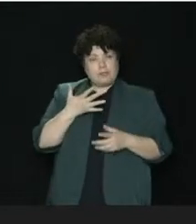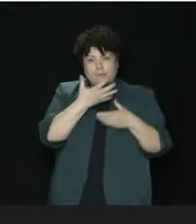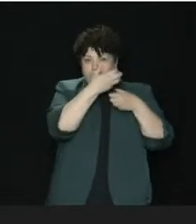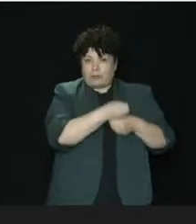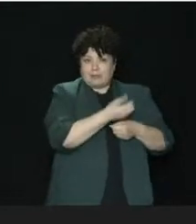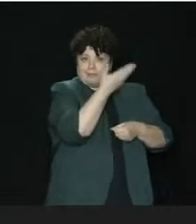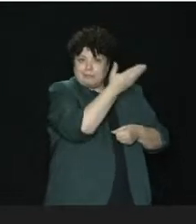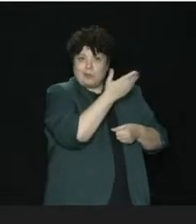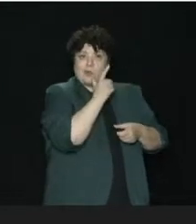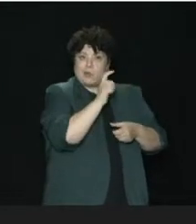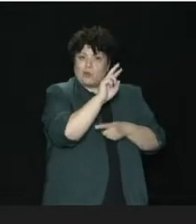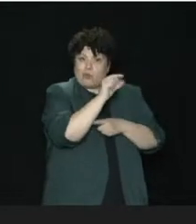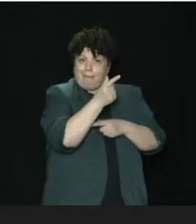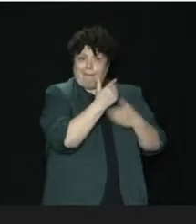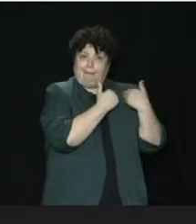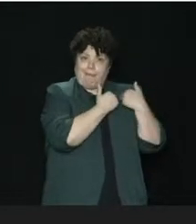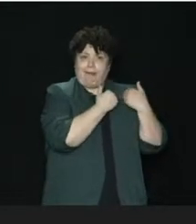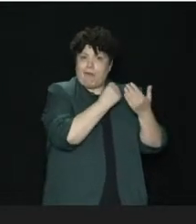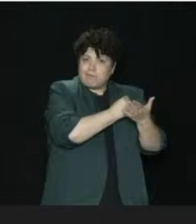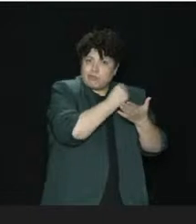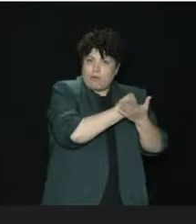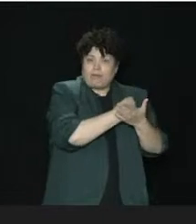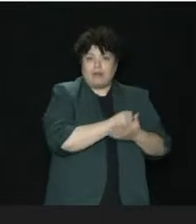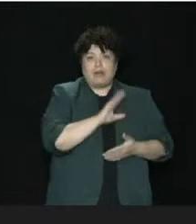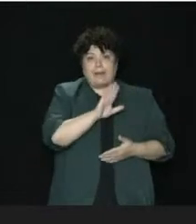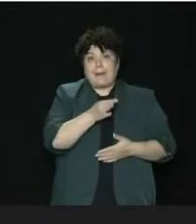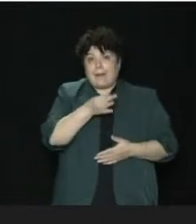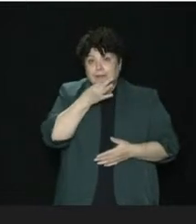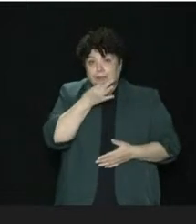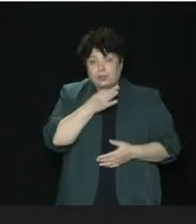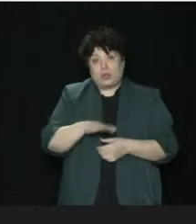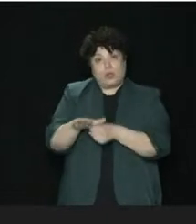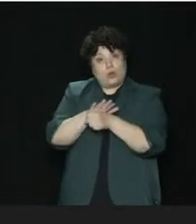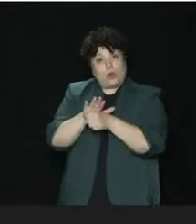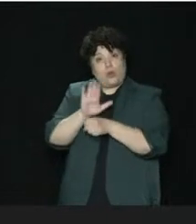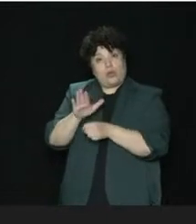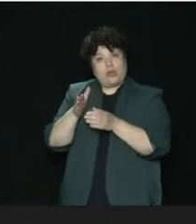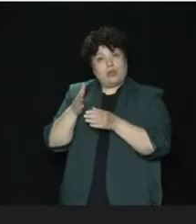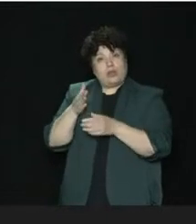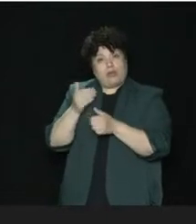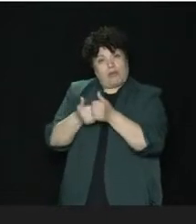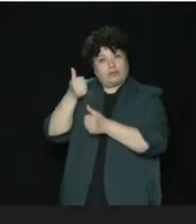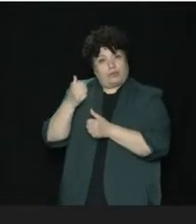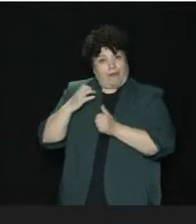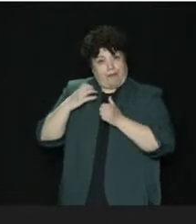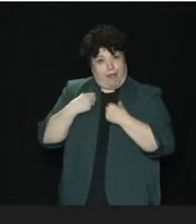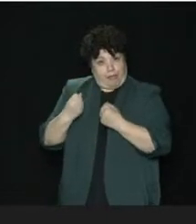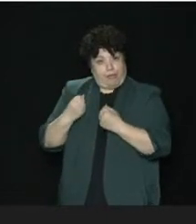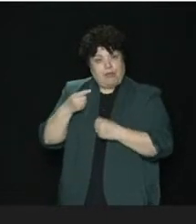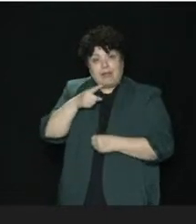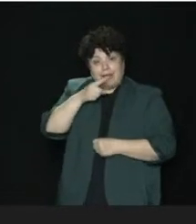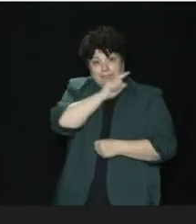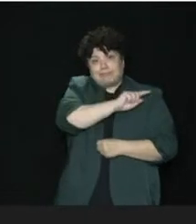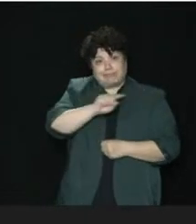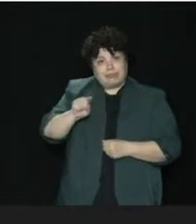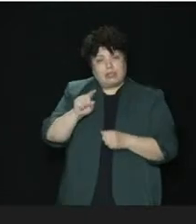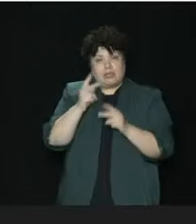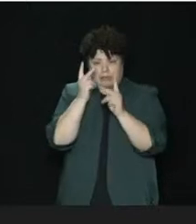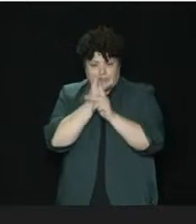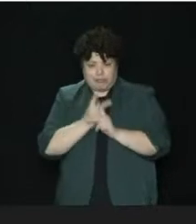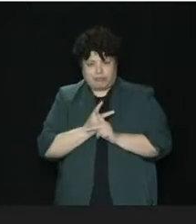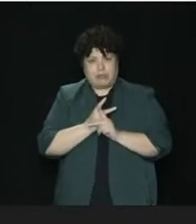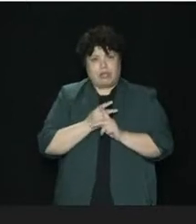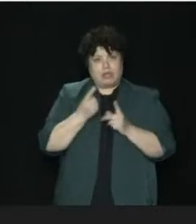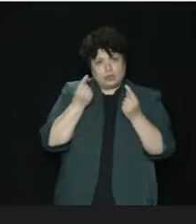the experts, and local medical officers of health have all done their work in a synchronized manner